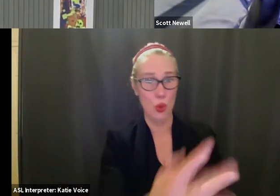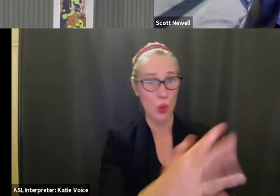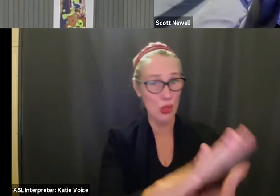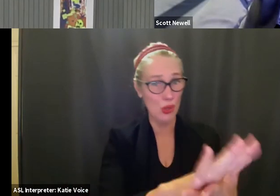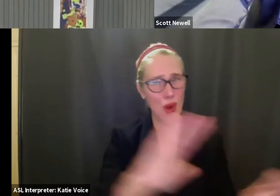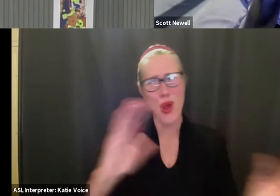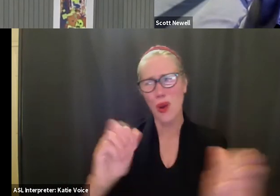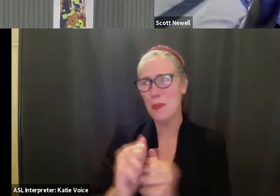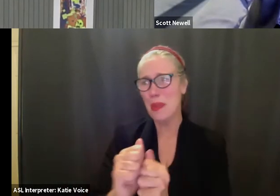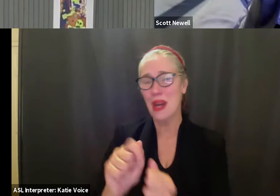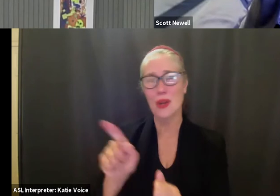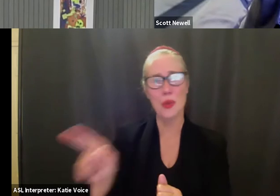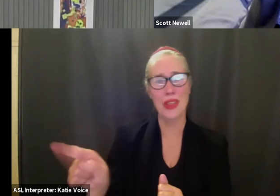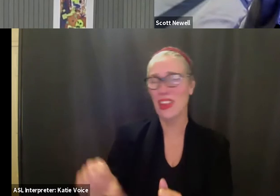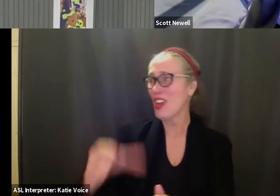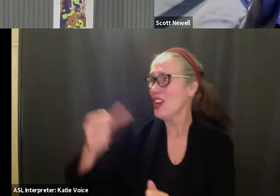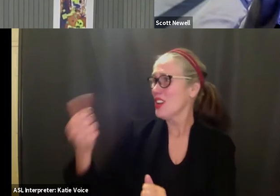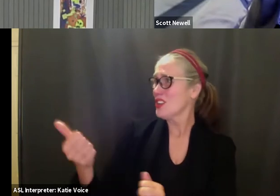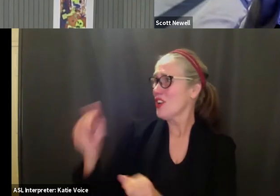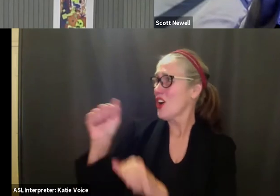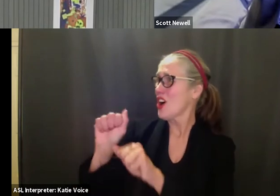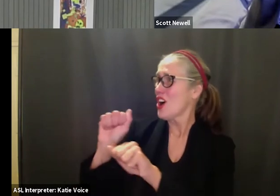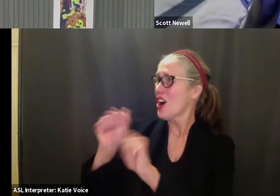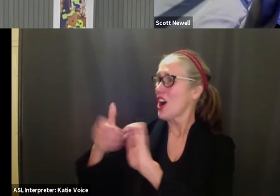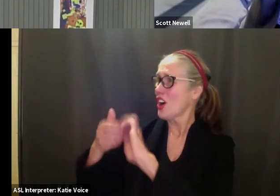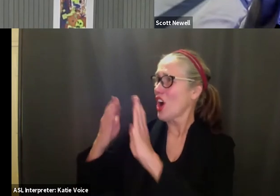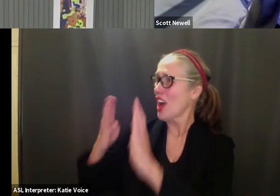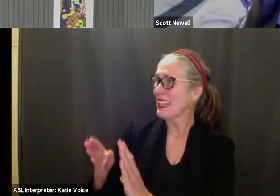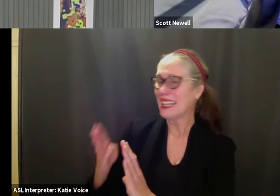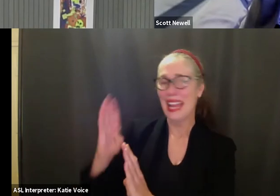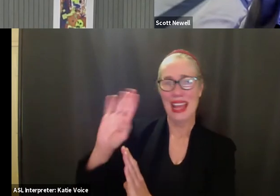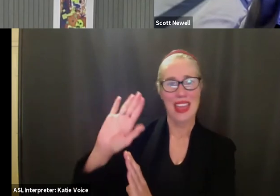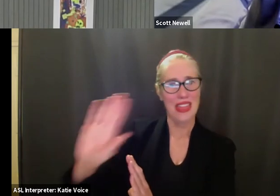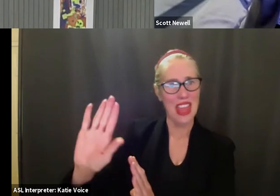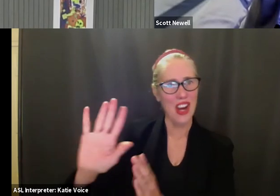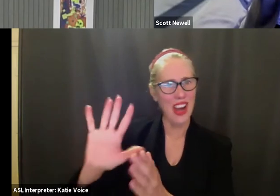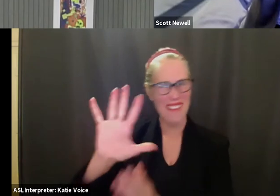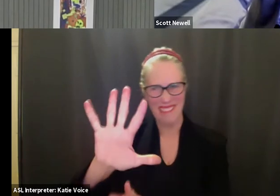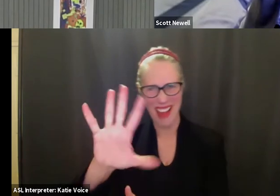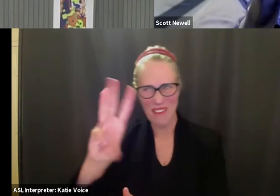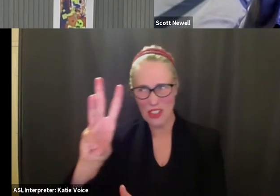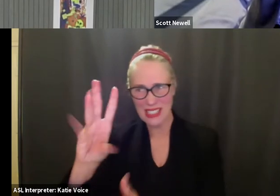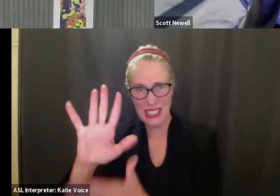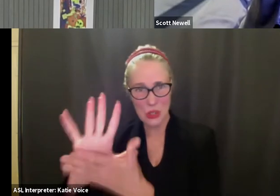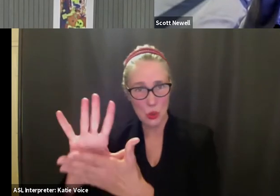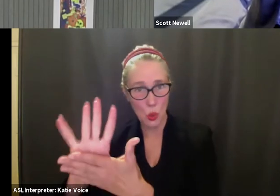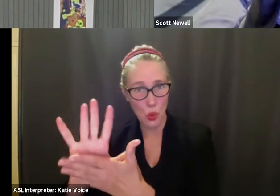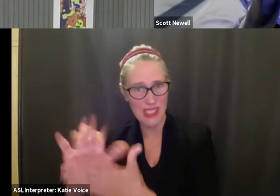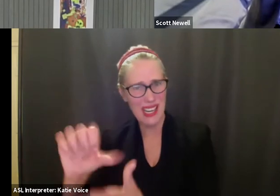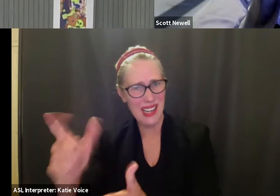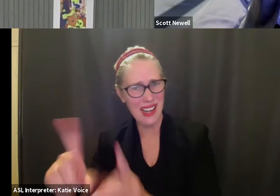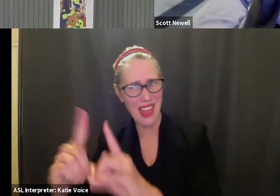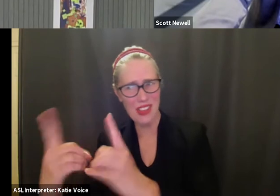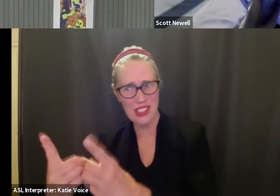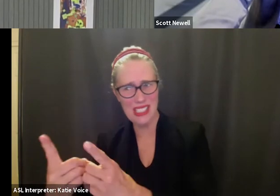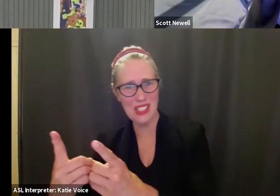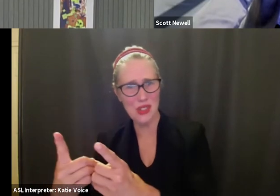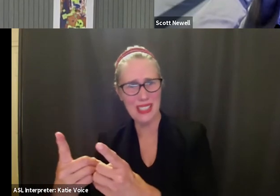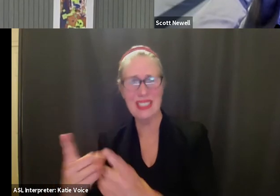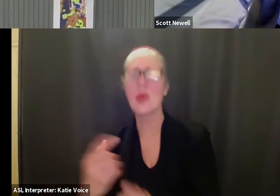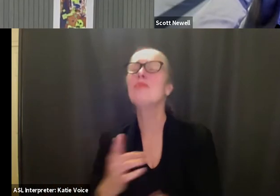your colleague who's representing the people affiliated with five i believe five or six schools in other districts so i just want to raise that